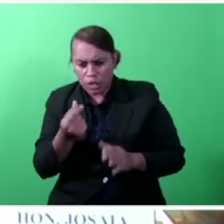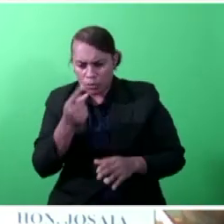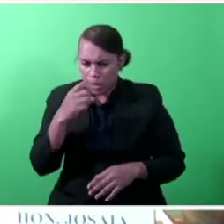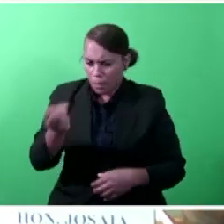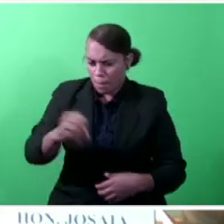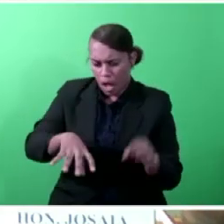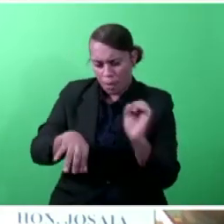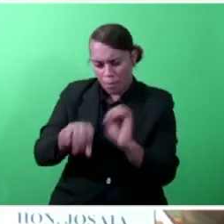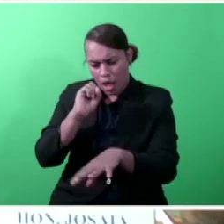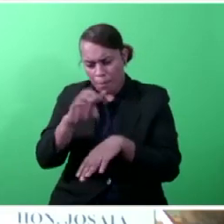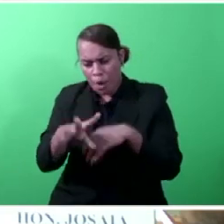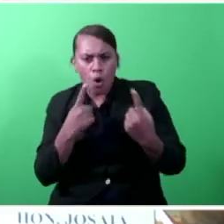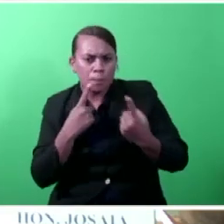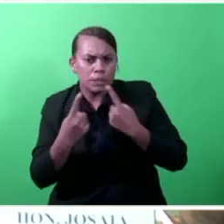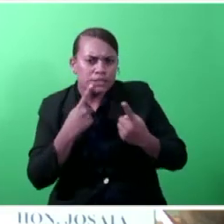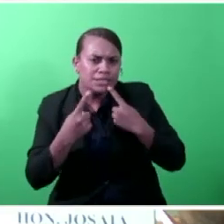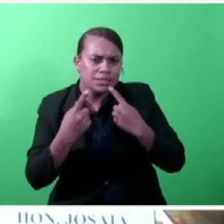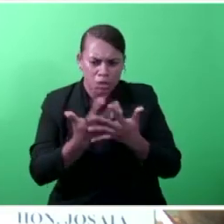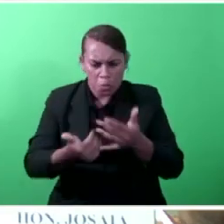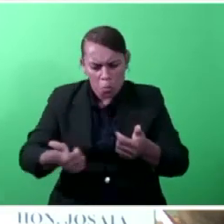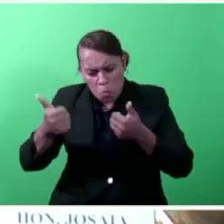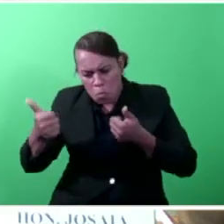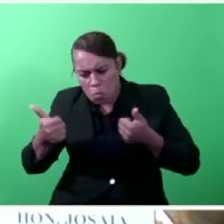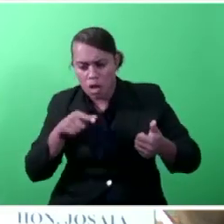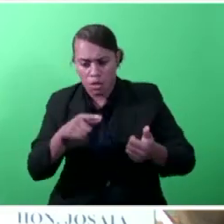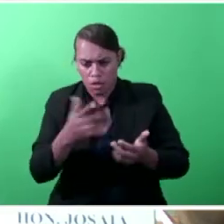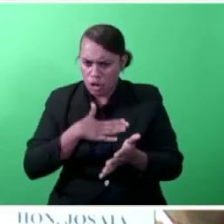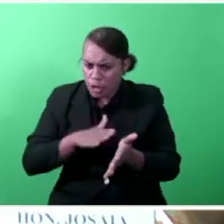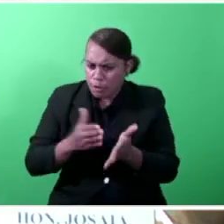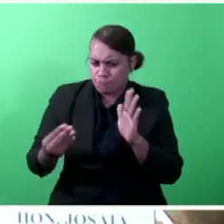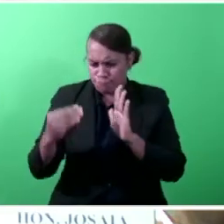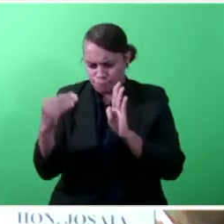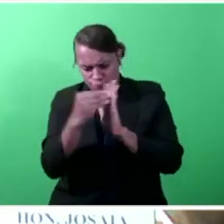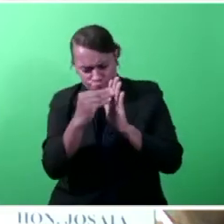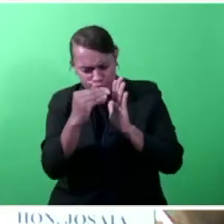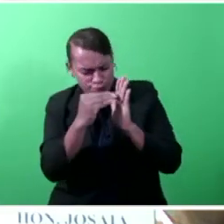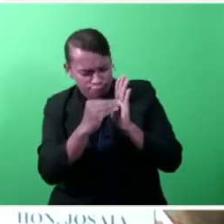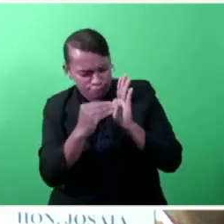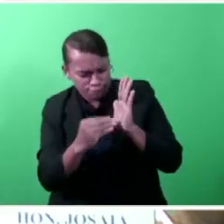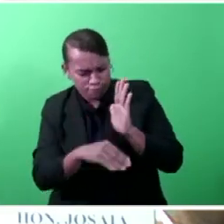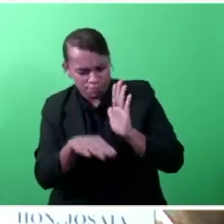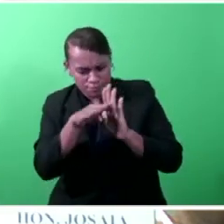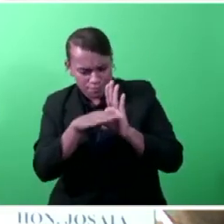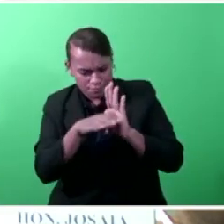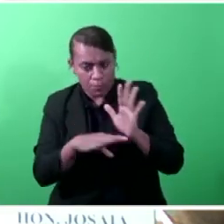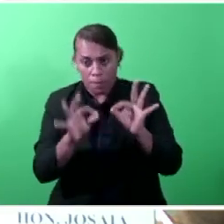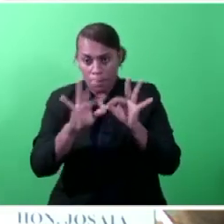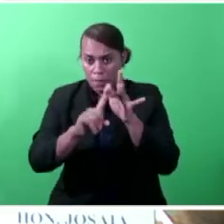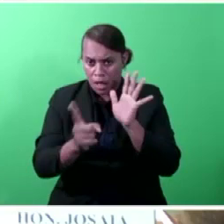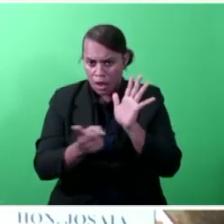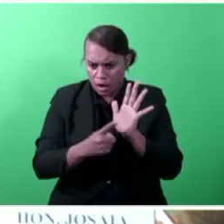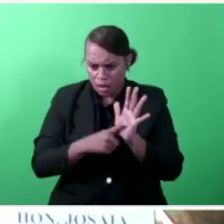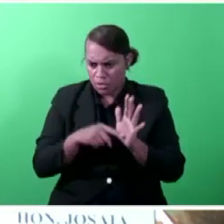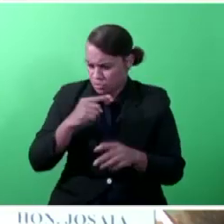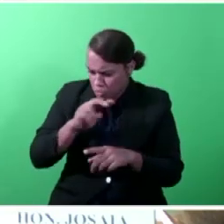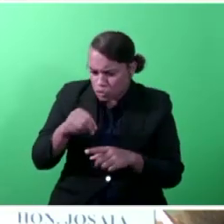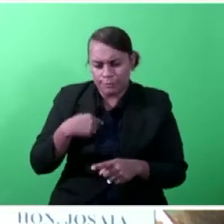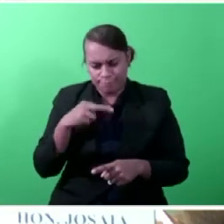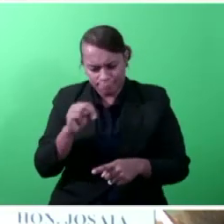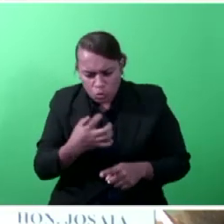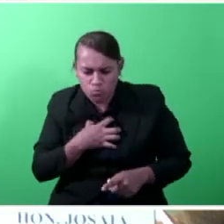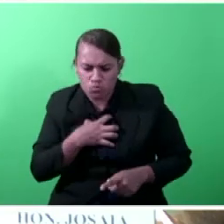that into a further redraft of the draft bill, Mr. Speaker, sir. And we will then go out again, Mr. Speaker,